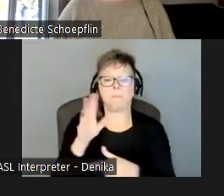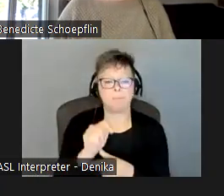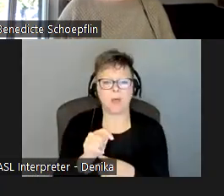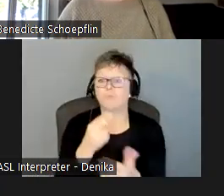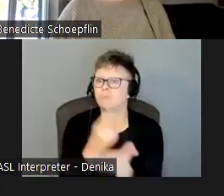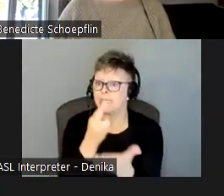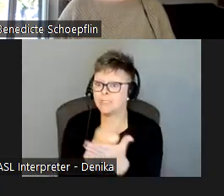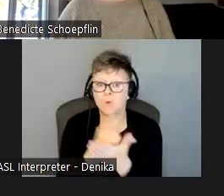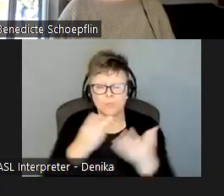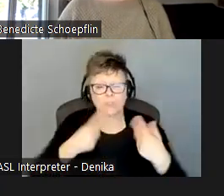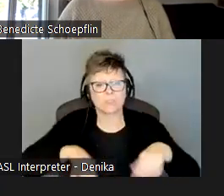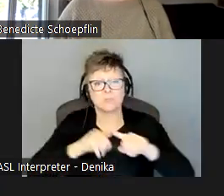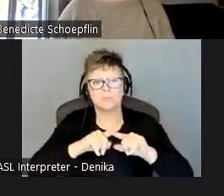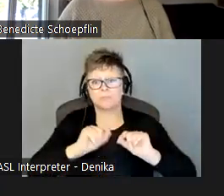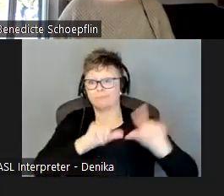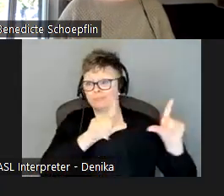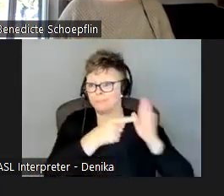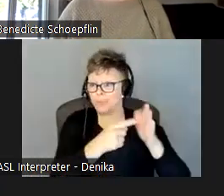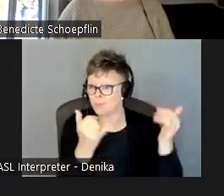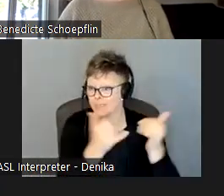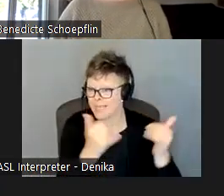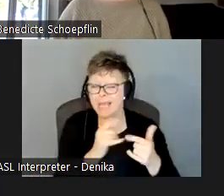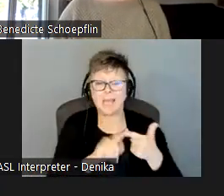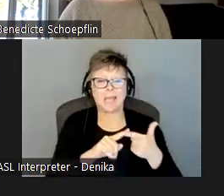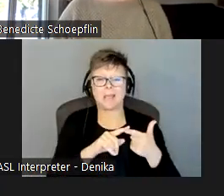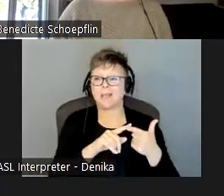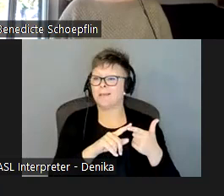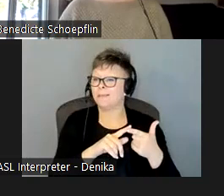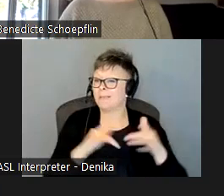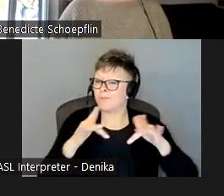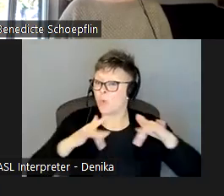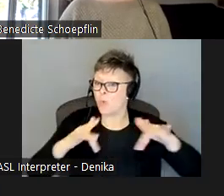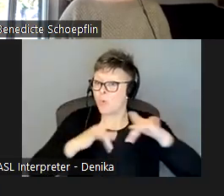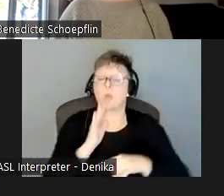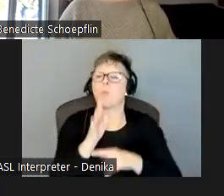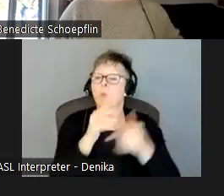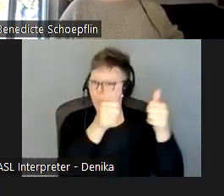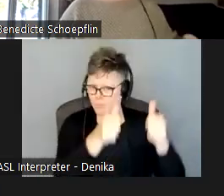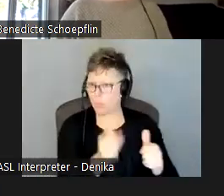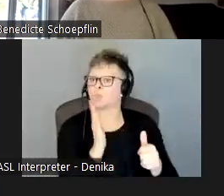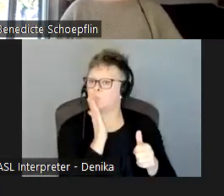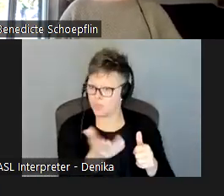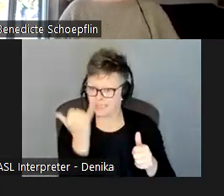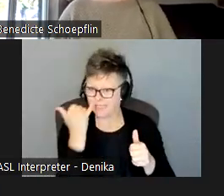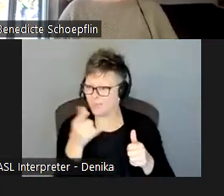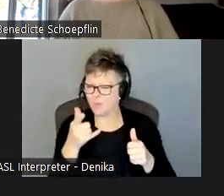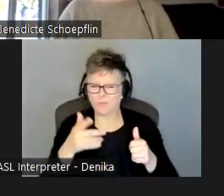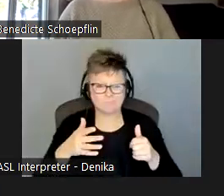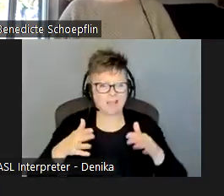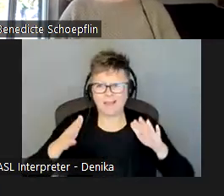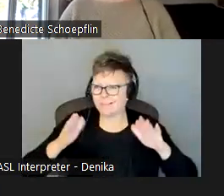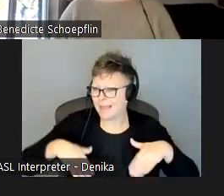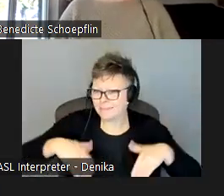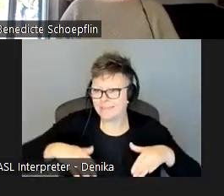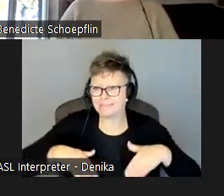that were shared today and the video recording will be posted. So if you haven't had a chance to